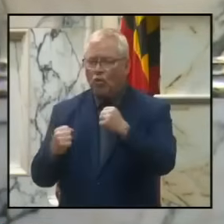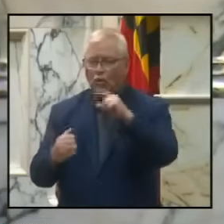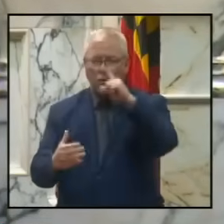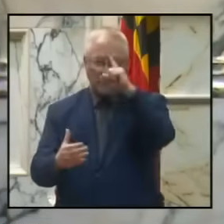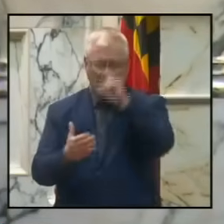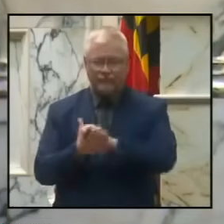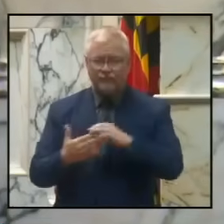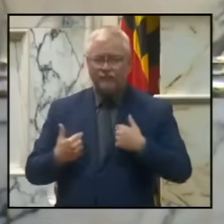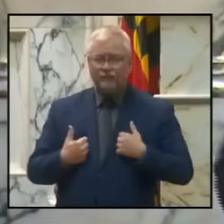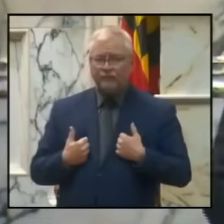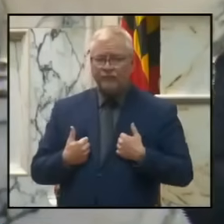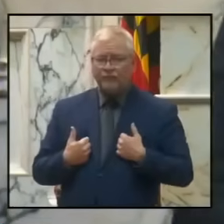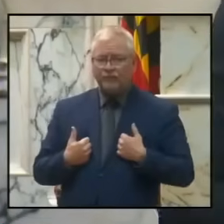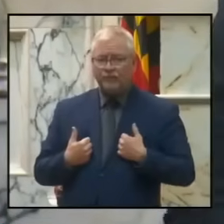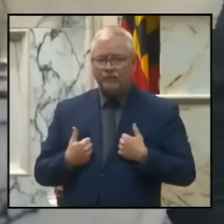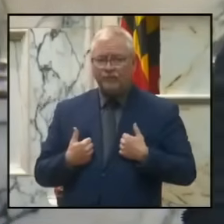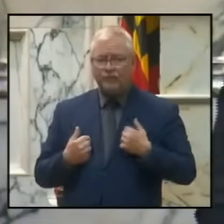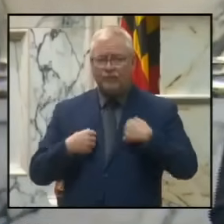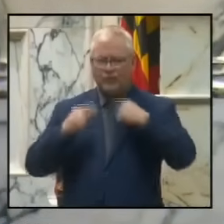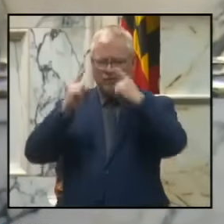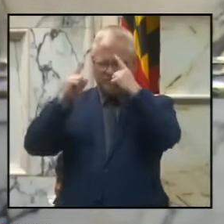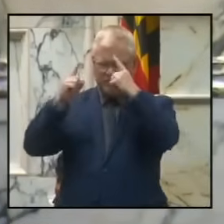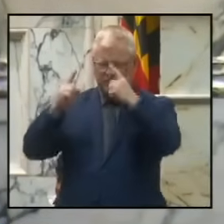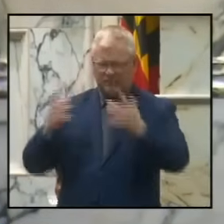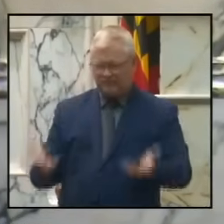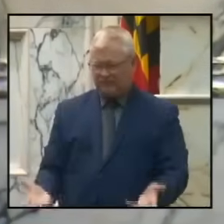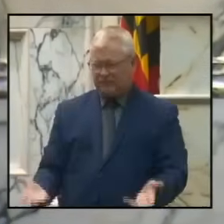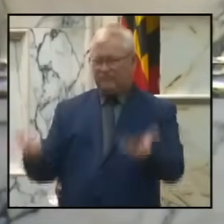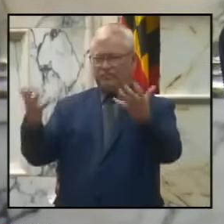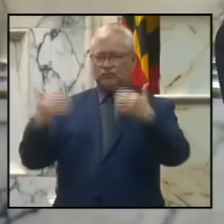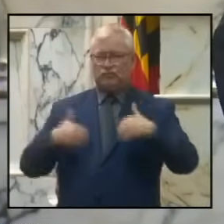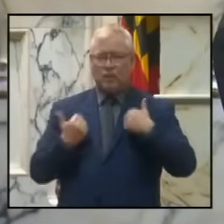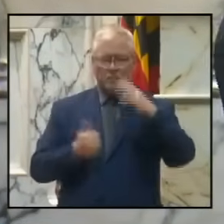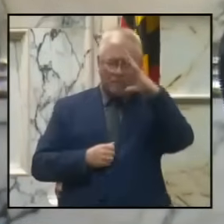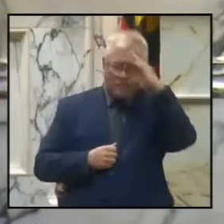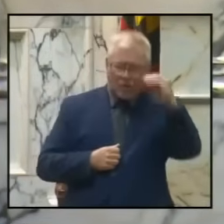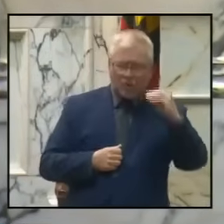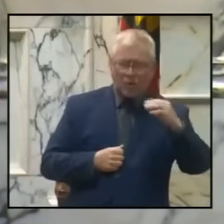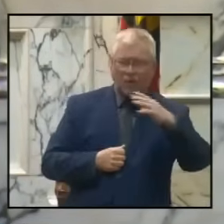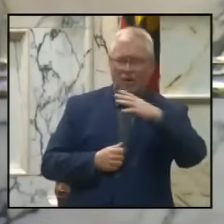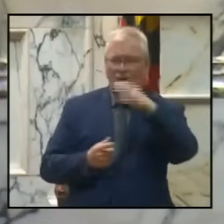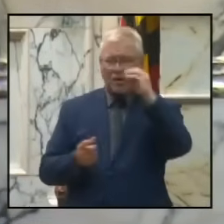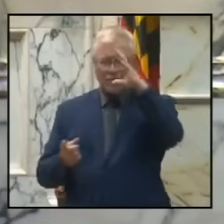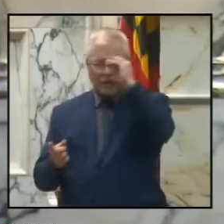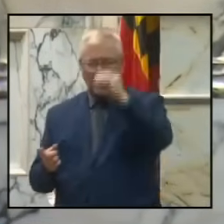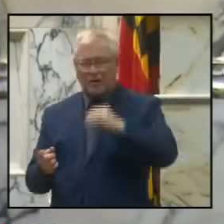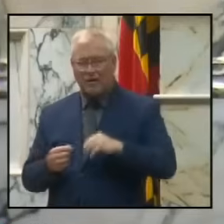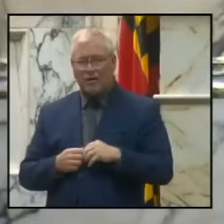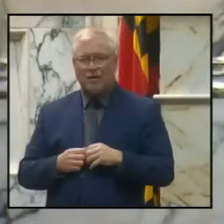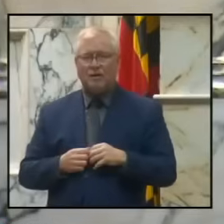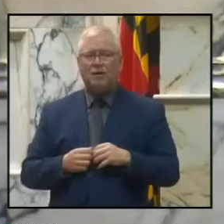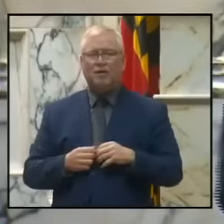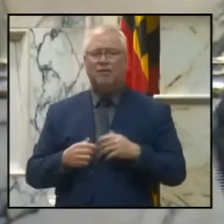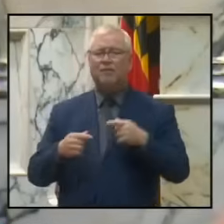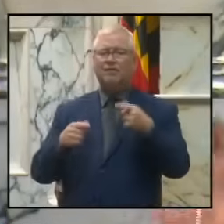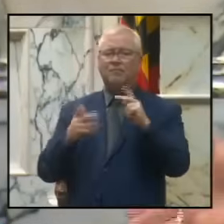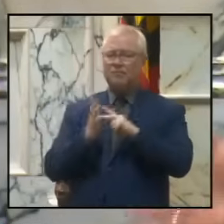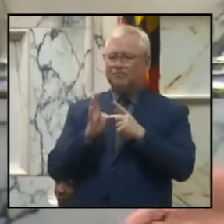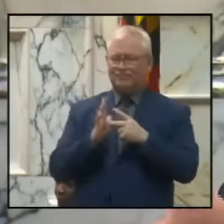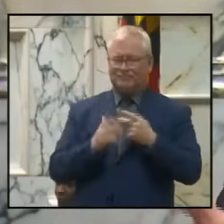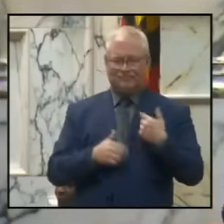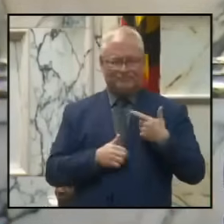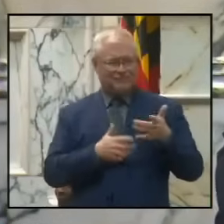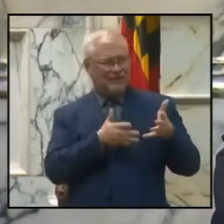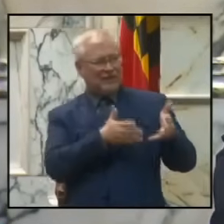believe that our mission to uplift men and boys isn't in conflict with our values to leave no one behind. It's actually in concert with